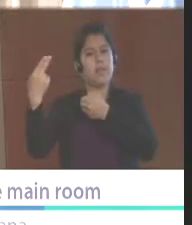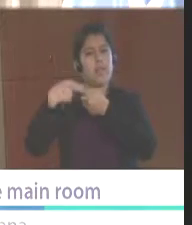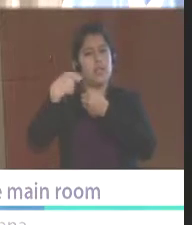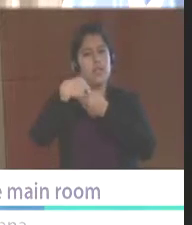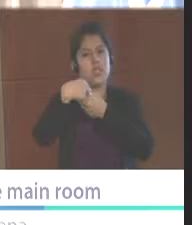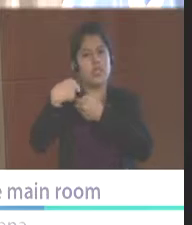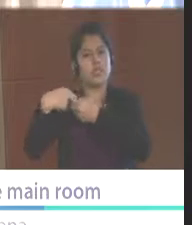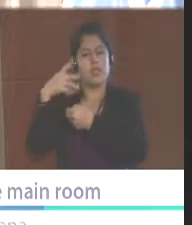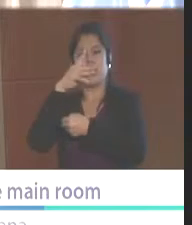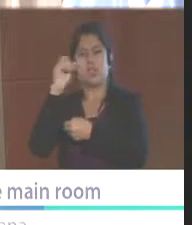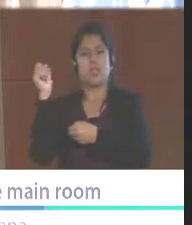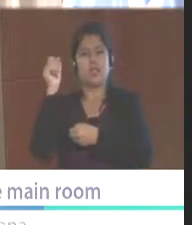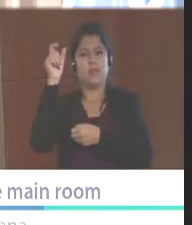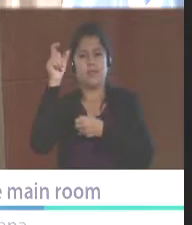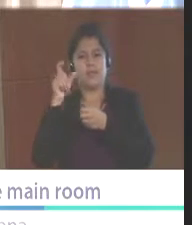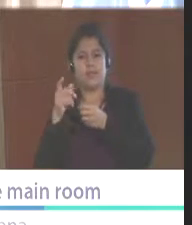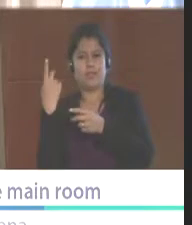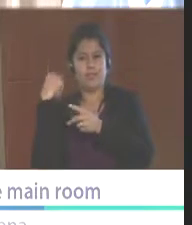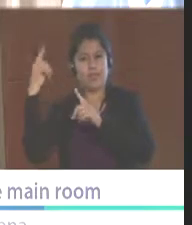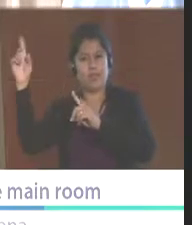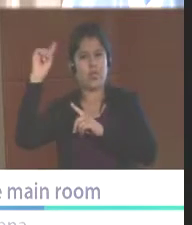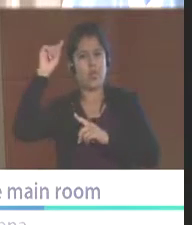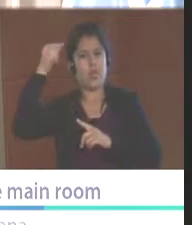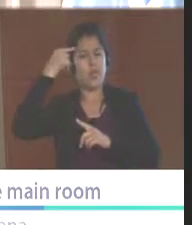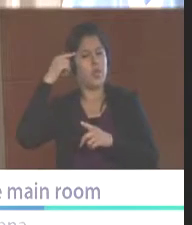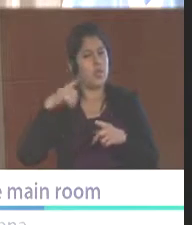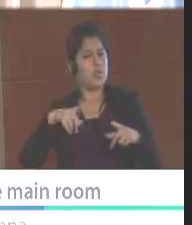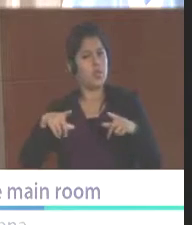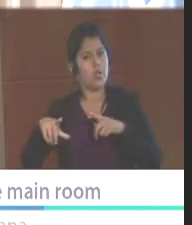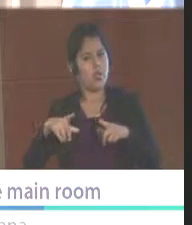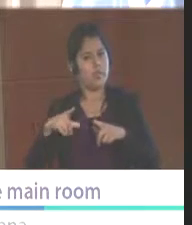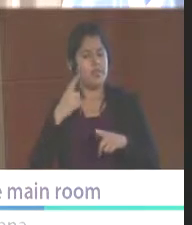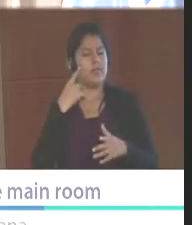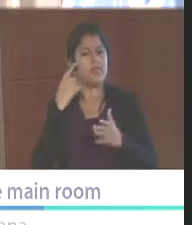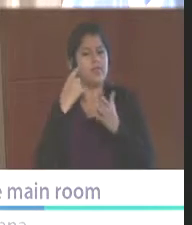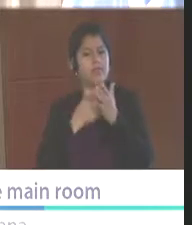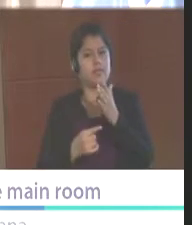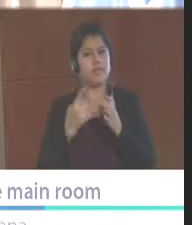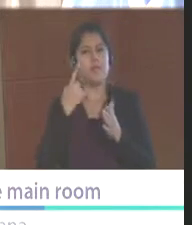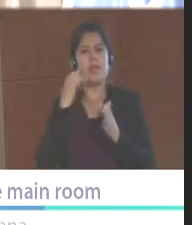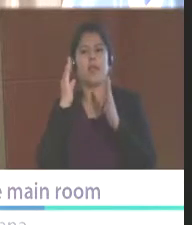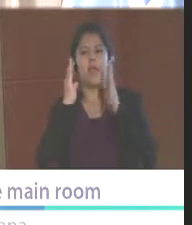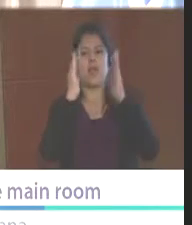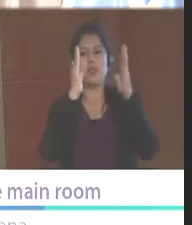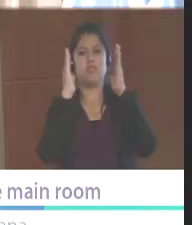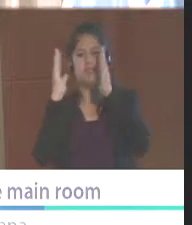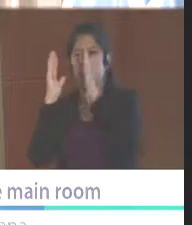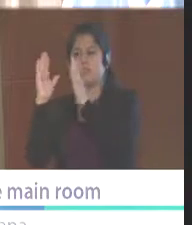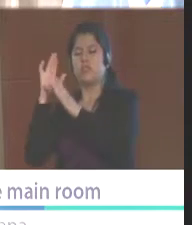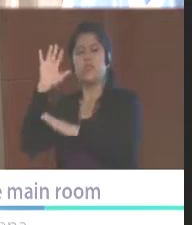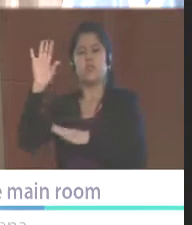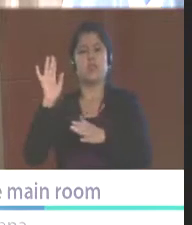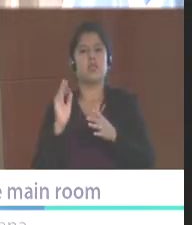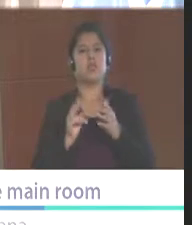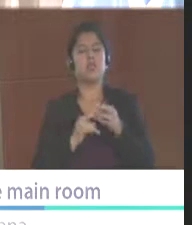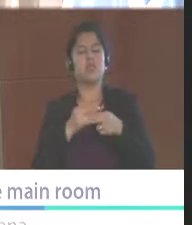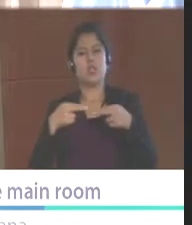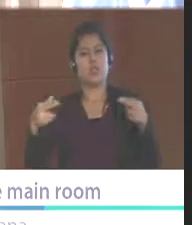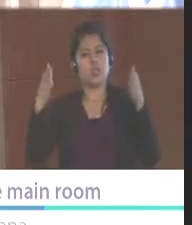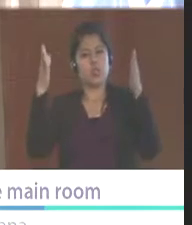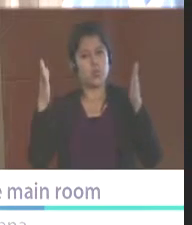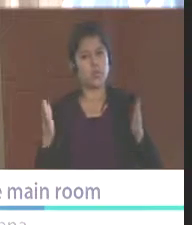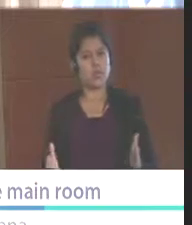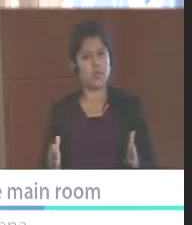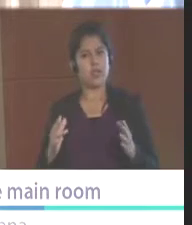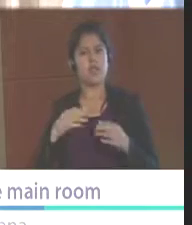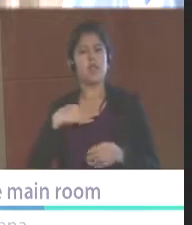low levels of participation of local governments because of the concentration